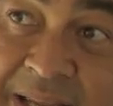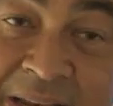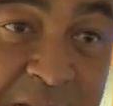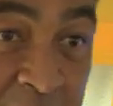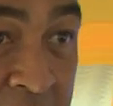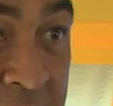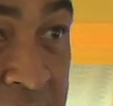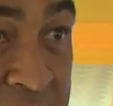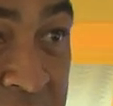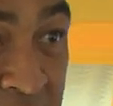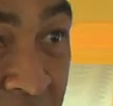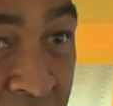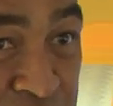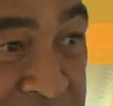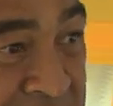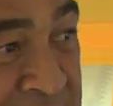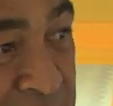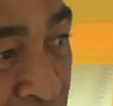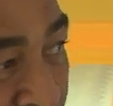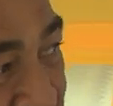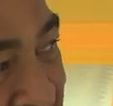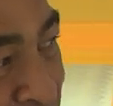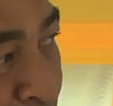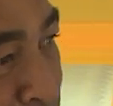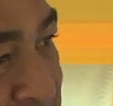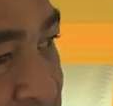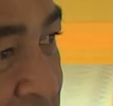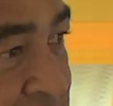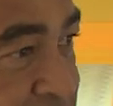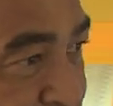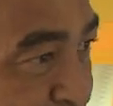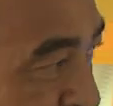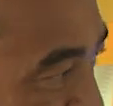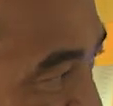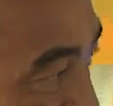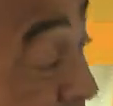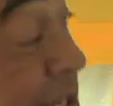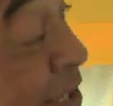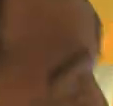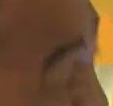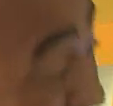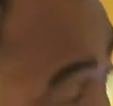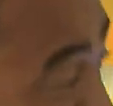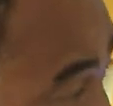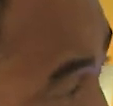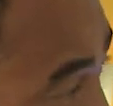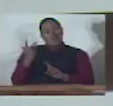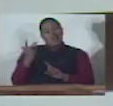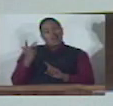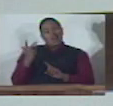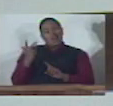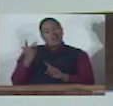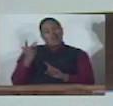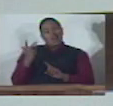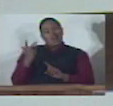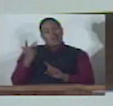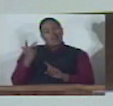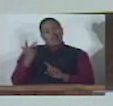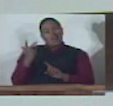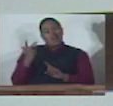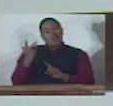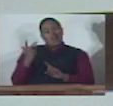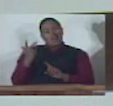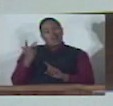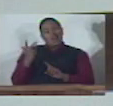an insignificant or just a small incremental addition to our offering. This is substantial. A 78%